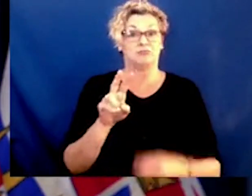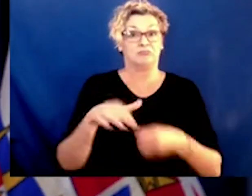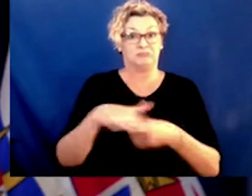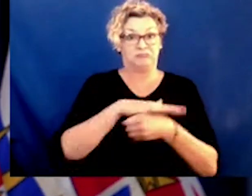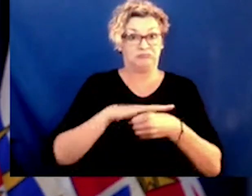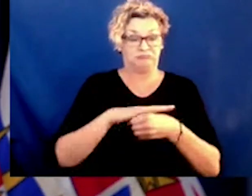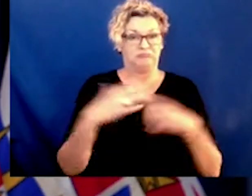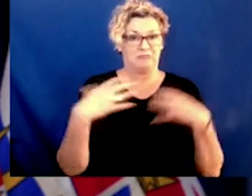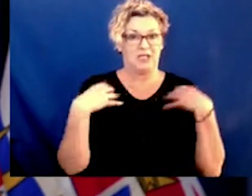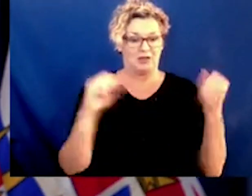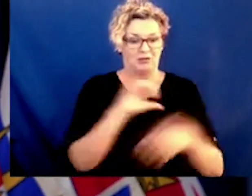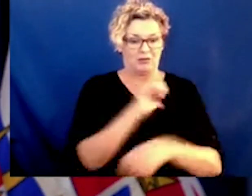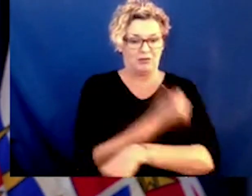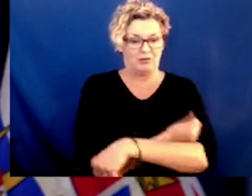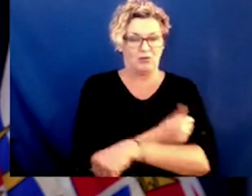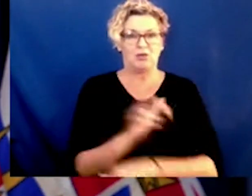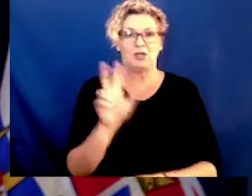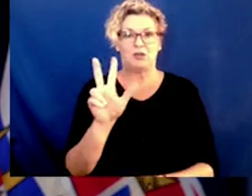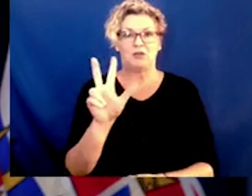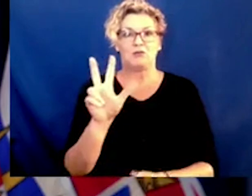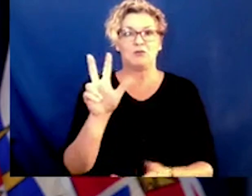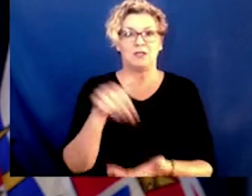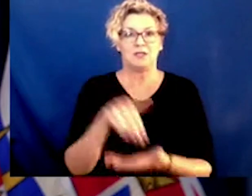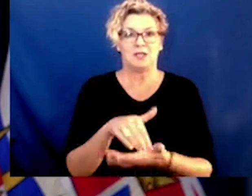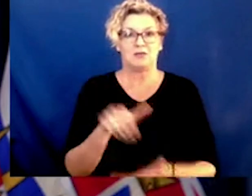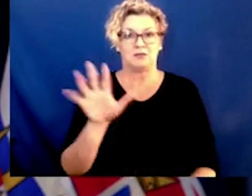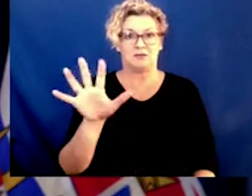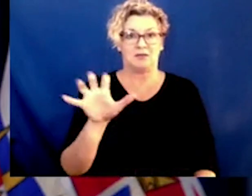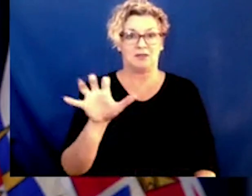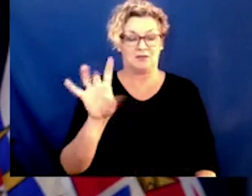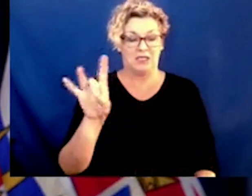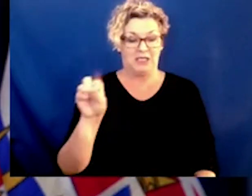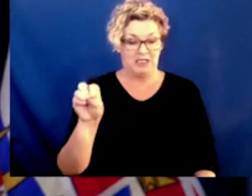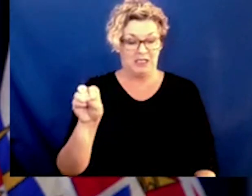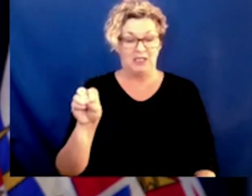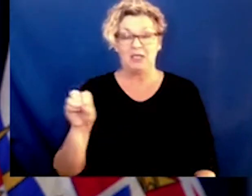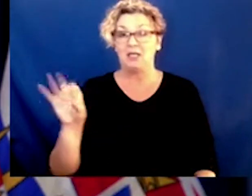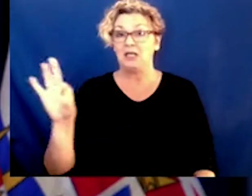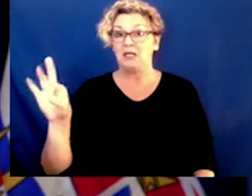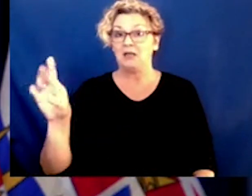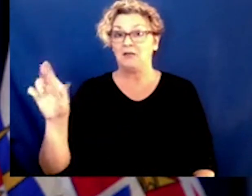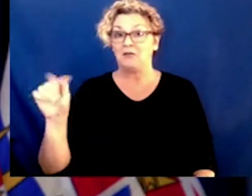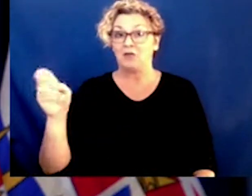of which were epidemiologically linked. So our total in British Columbia now is